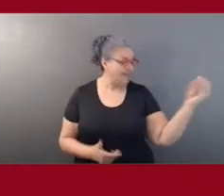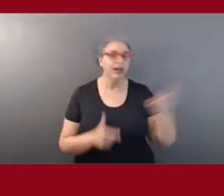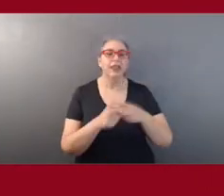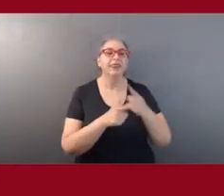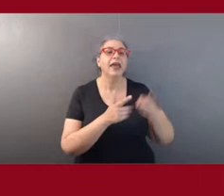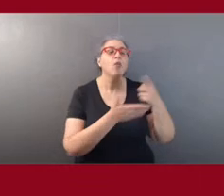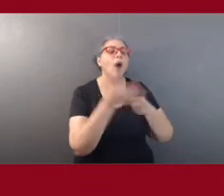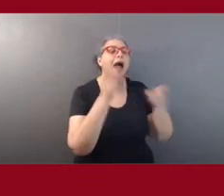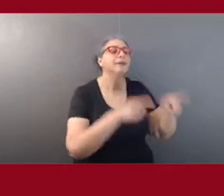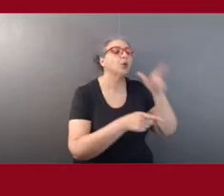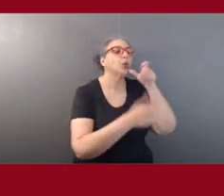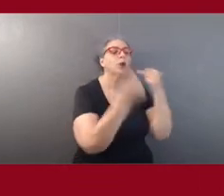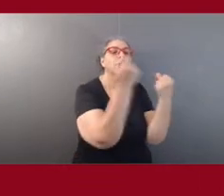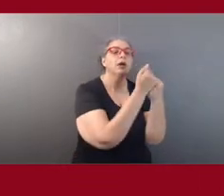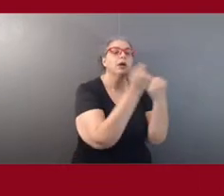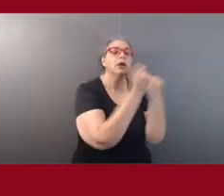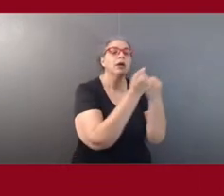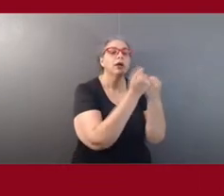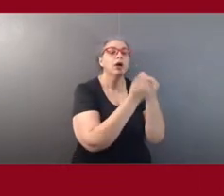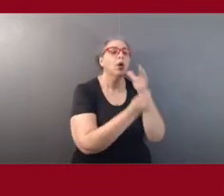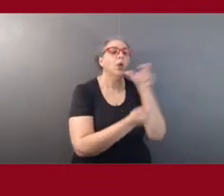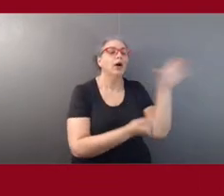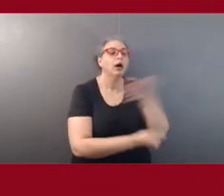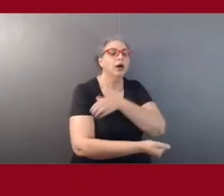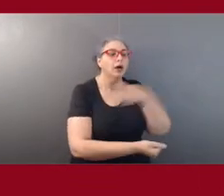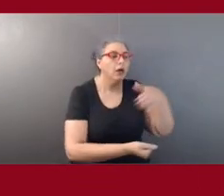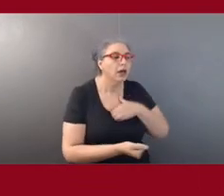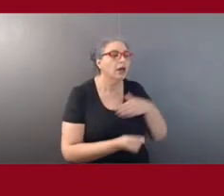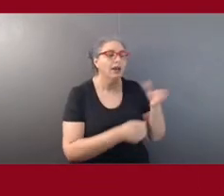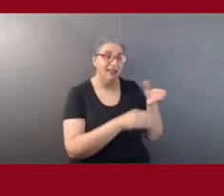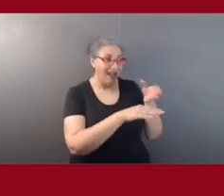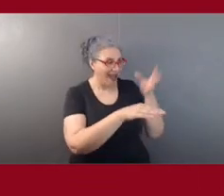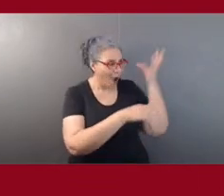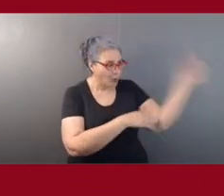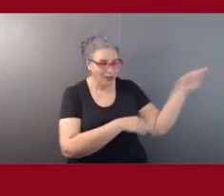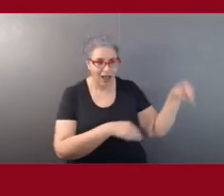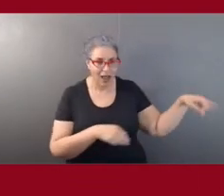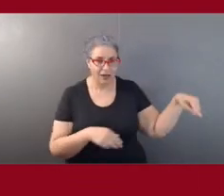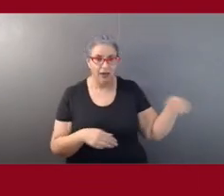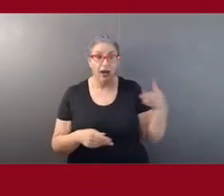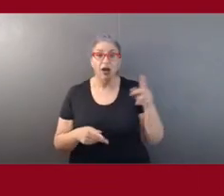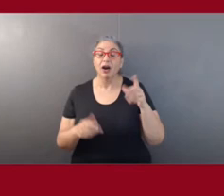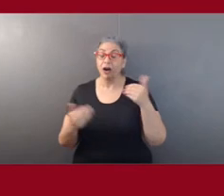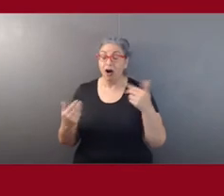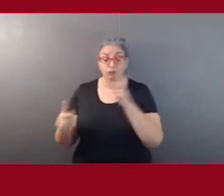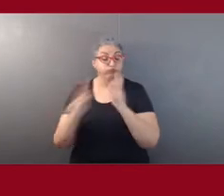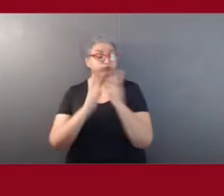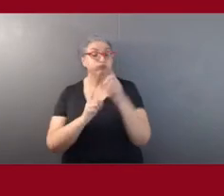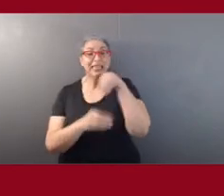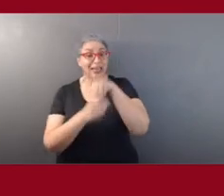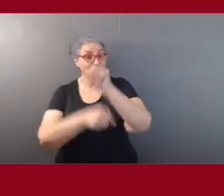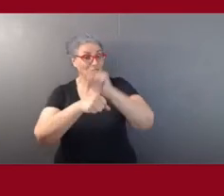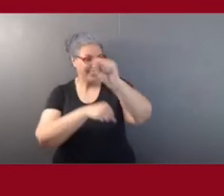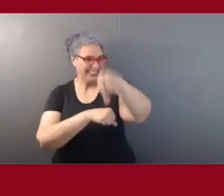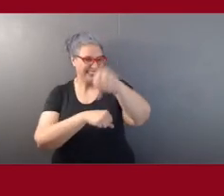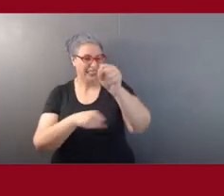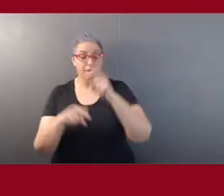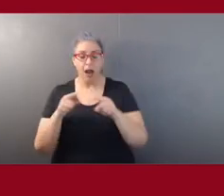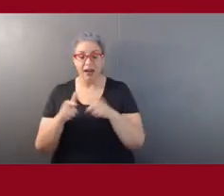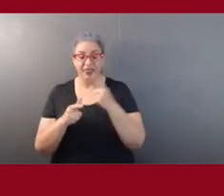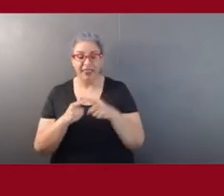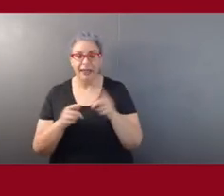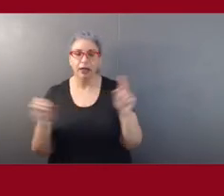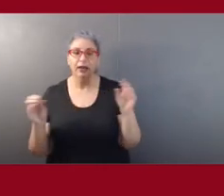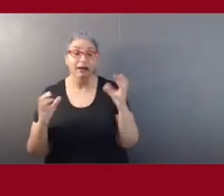different? Mm. Right. So you have all these conversations and people want to do it, but then they don't want to acknowledge the supply and demand issue that exists in our